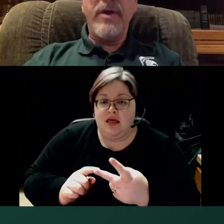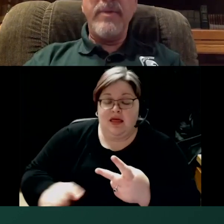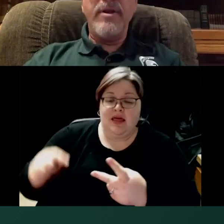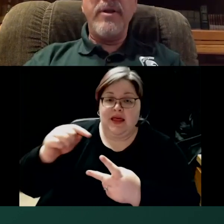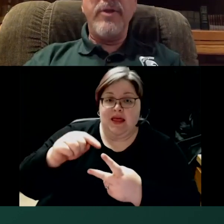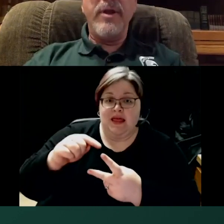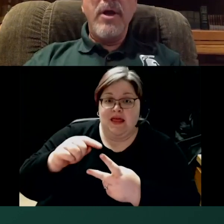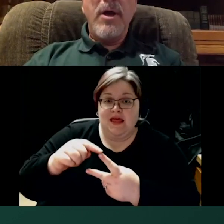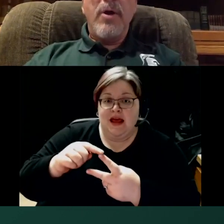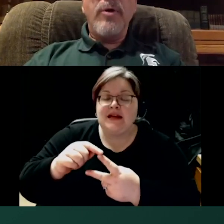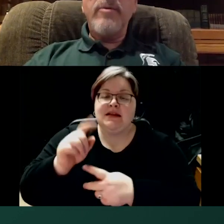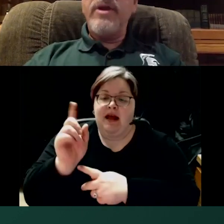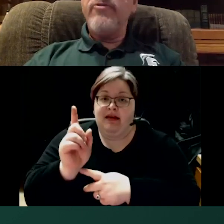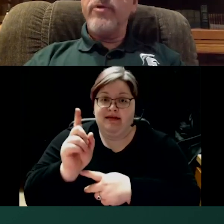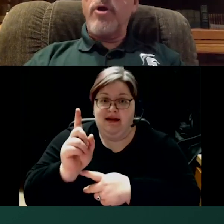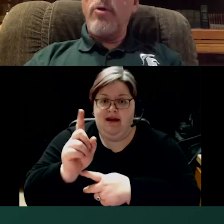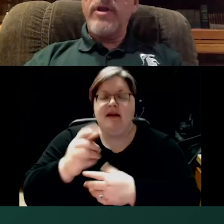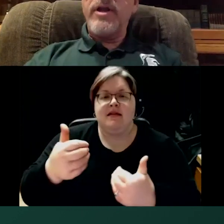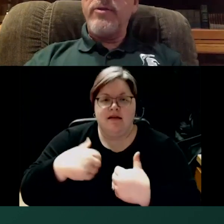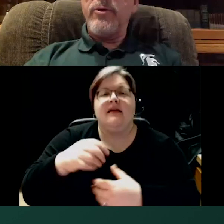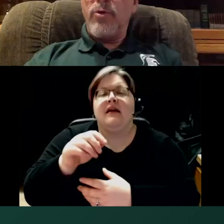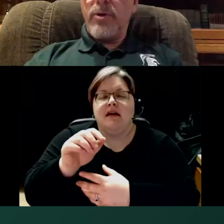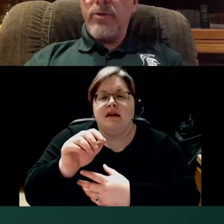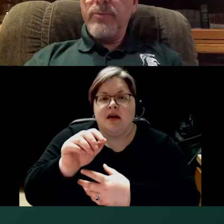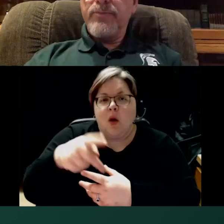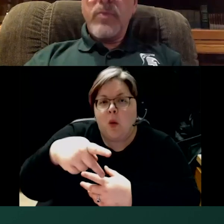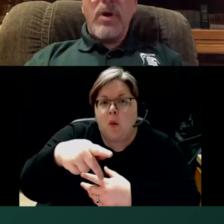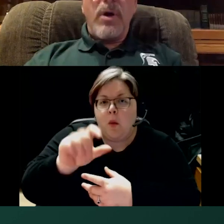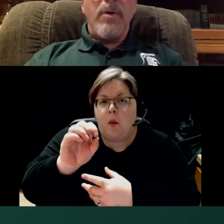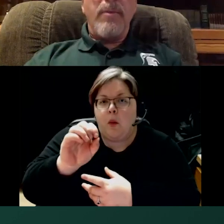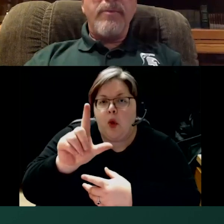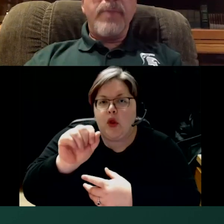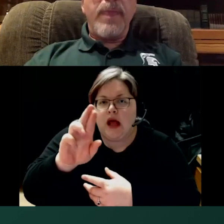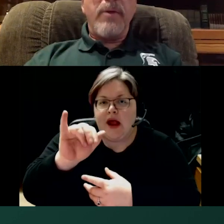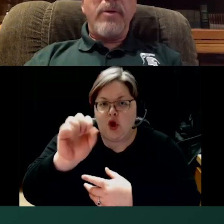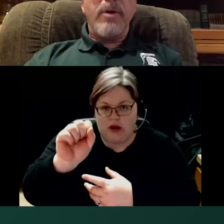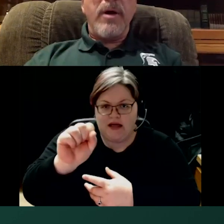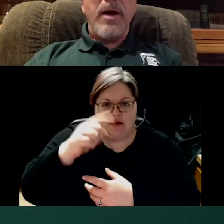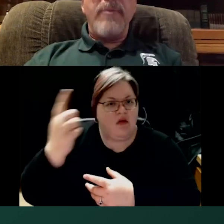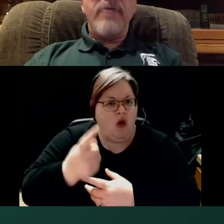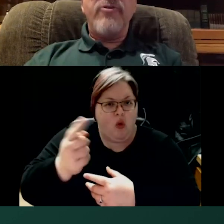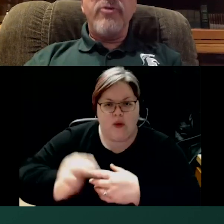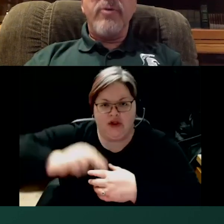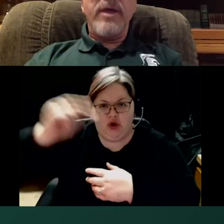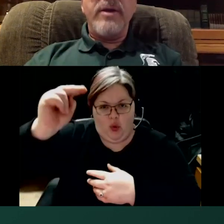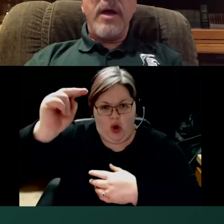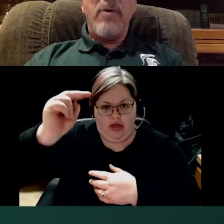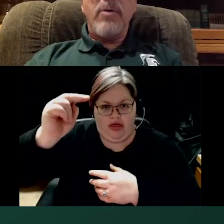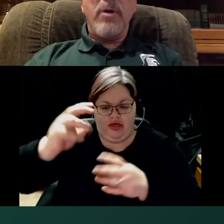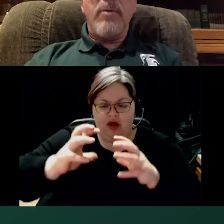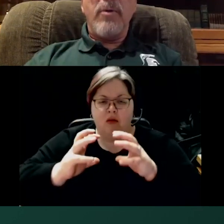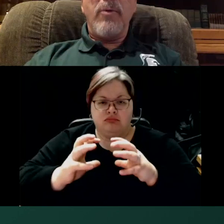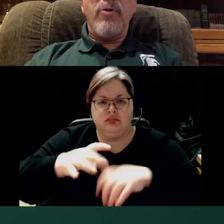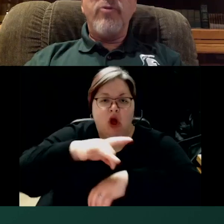if that means anything. Ursa Major is always in the north. Um, I'm not sure right